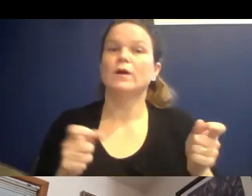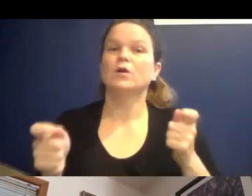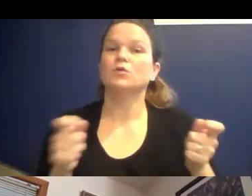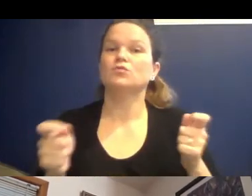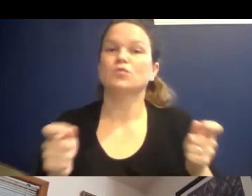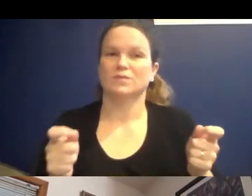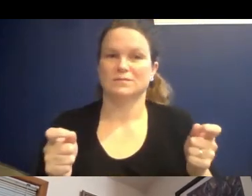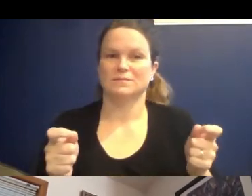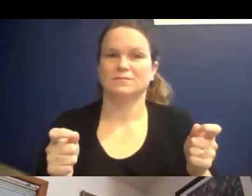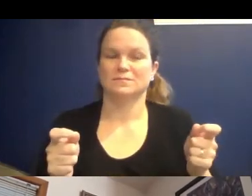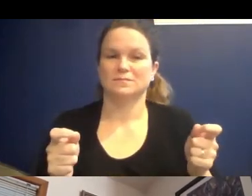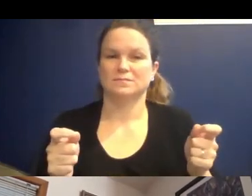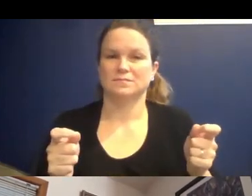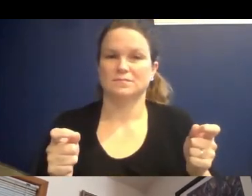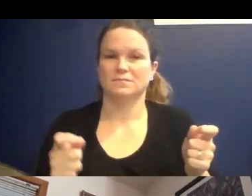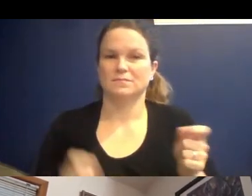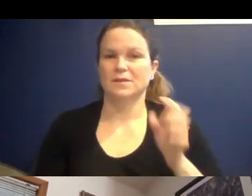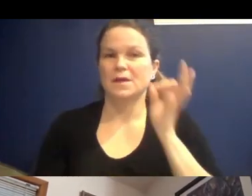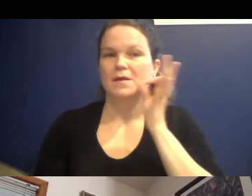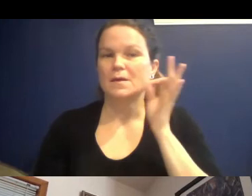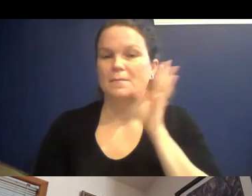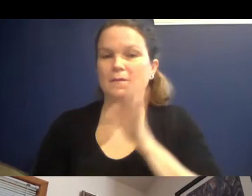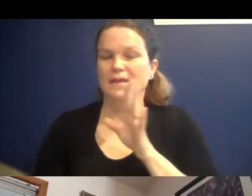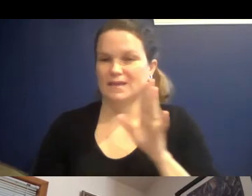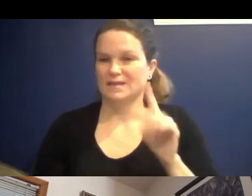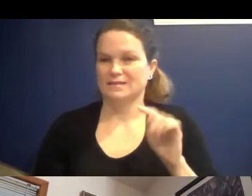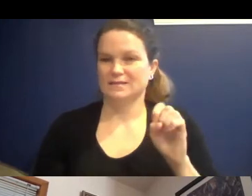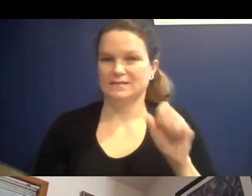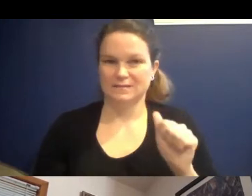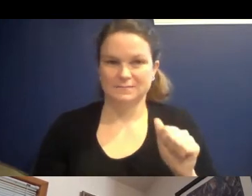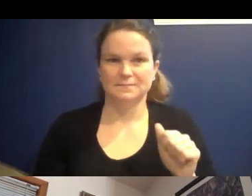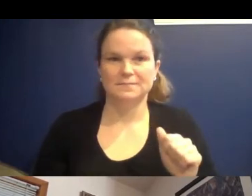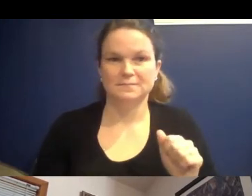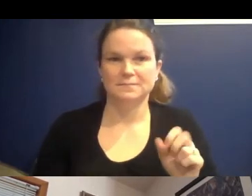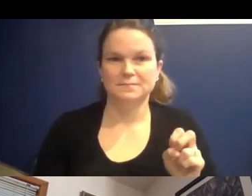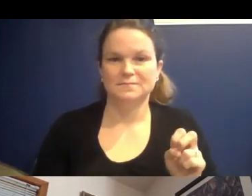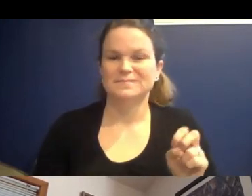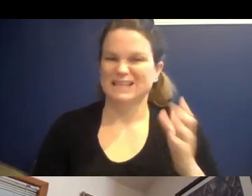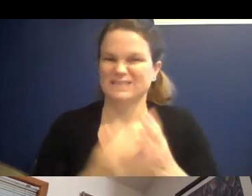cabbage using BT, which is short for Bacillus thuringiensis,